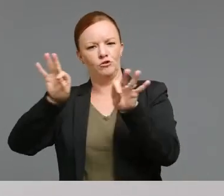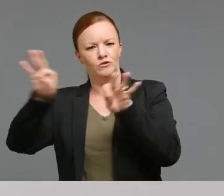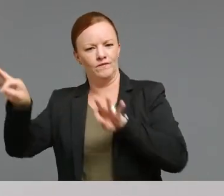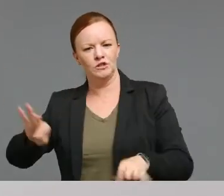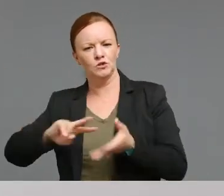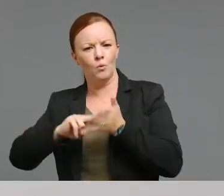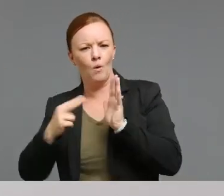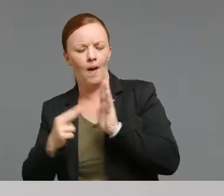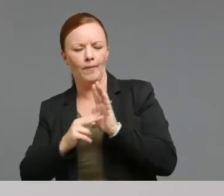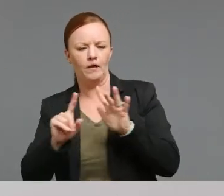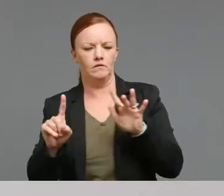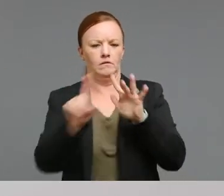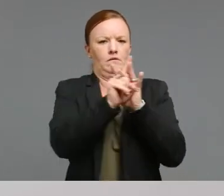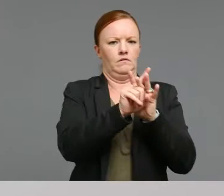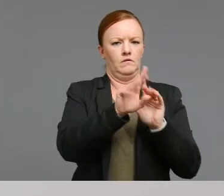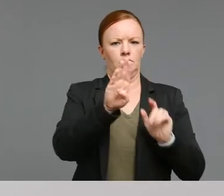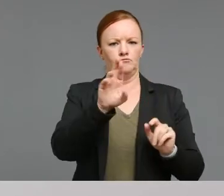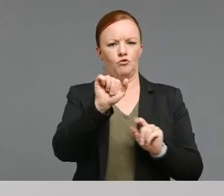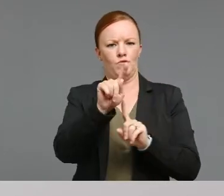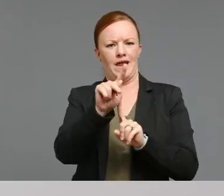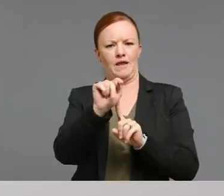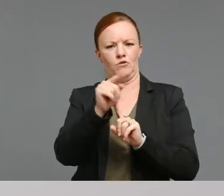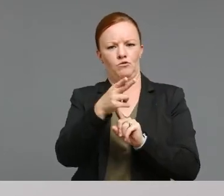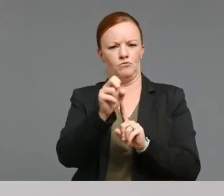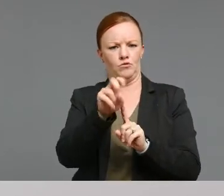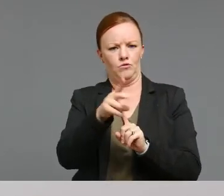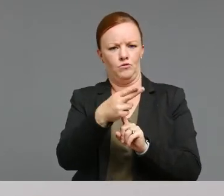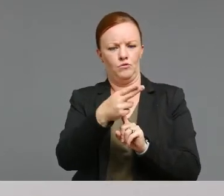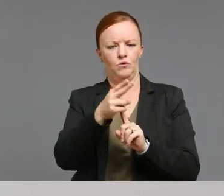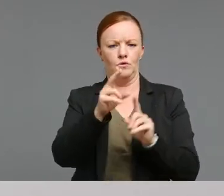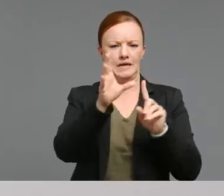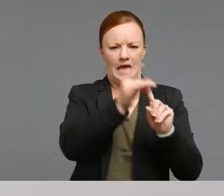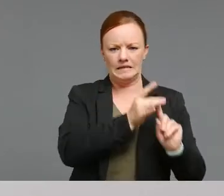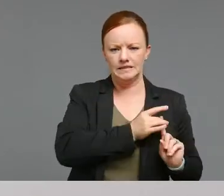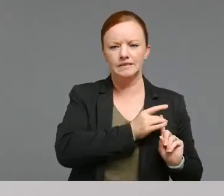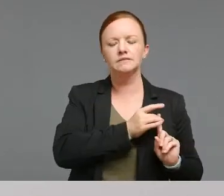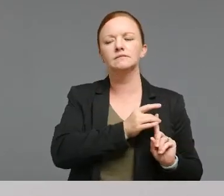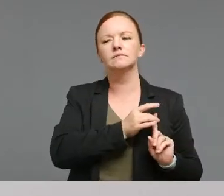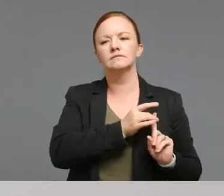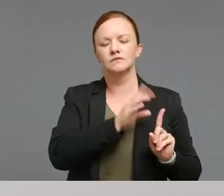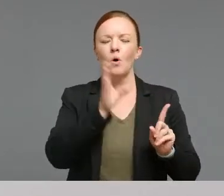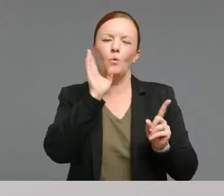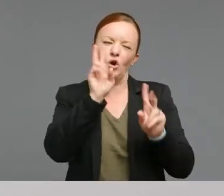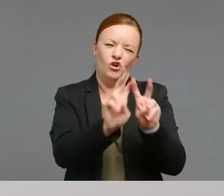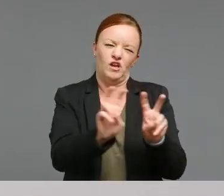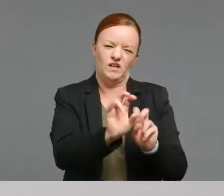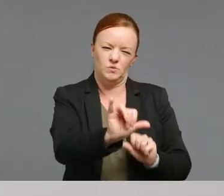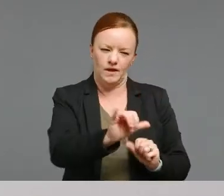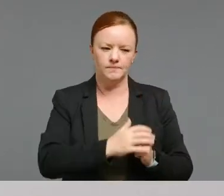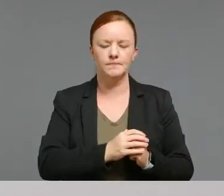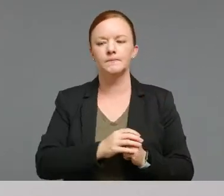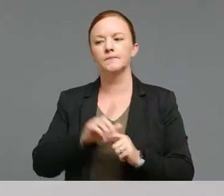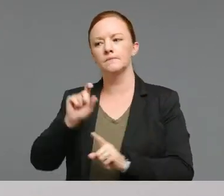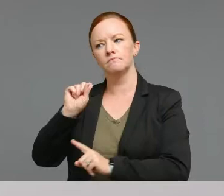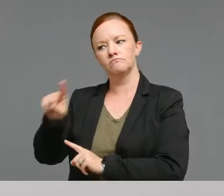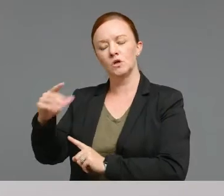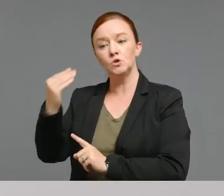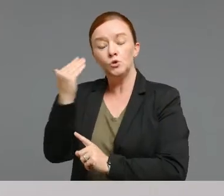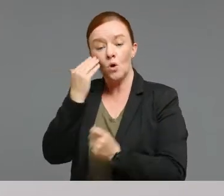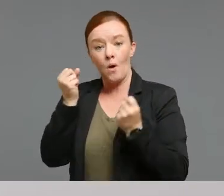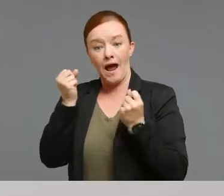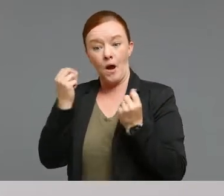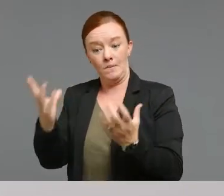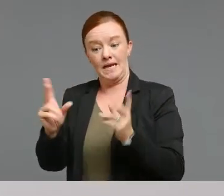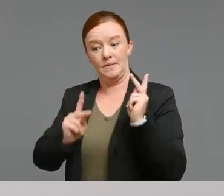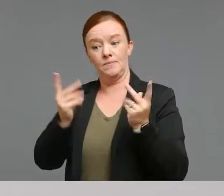department. Do you know how many instances there have been here in Arizona where someone has been vaccinated and then also caught the